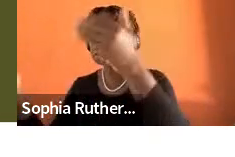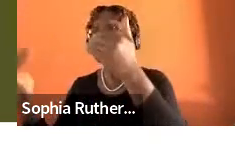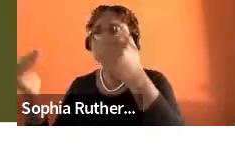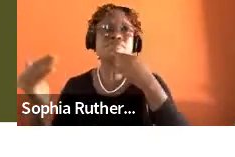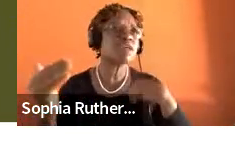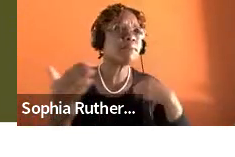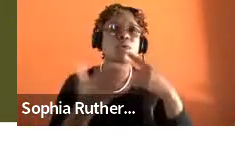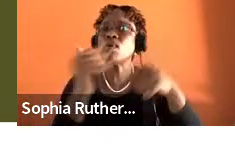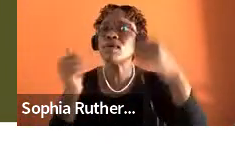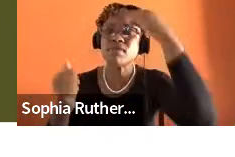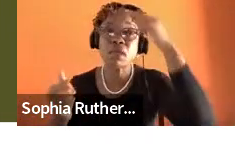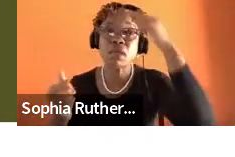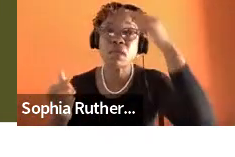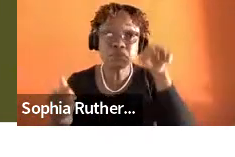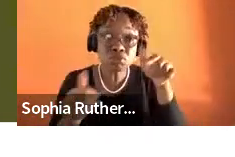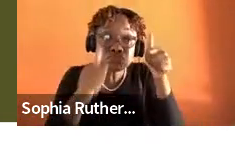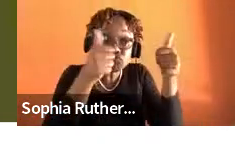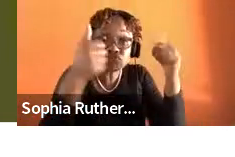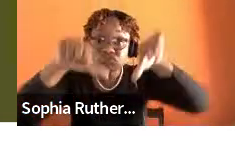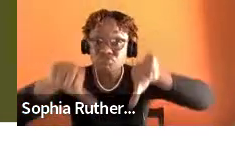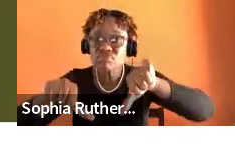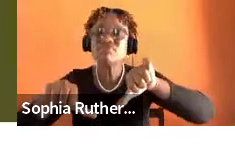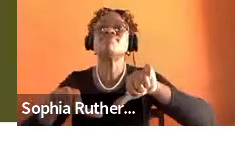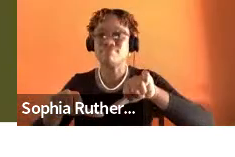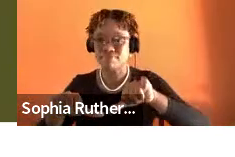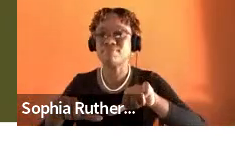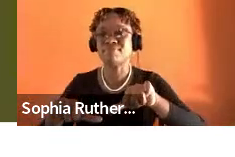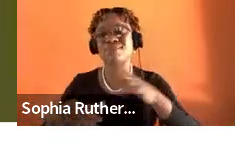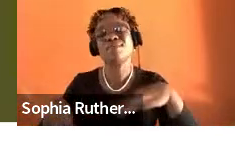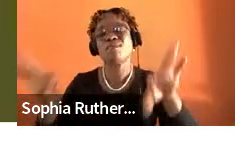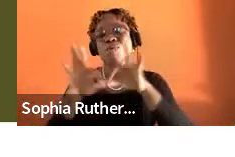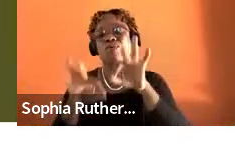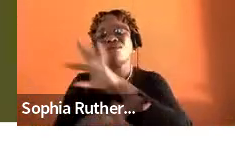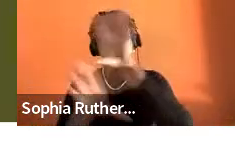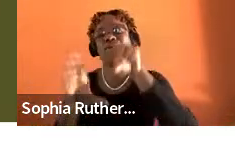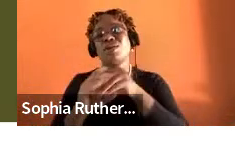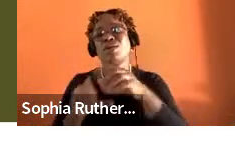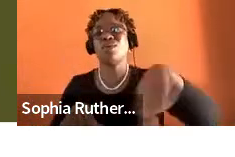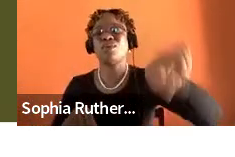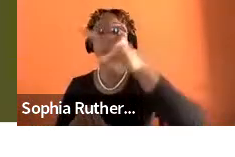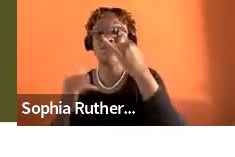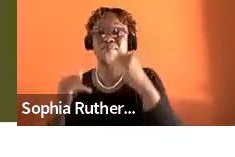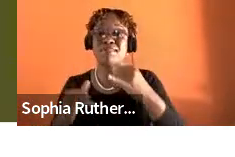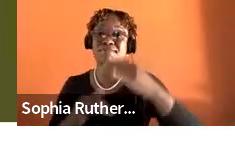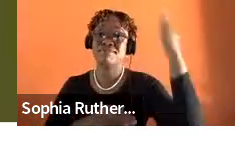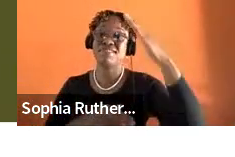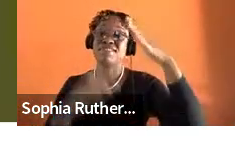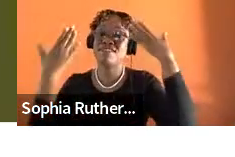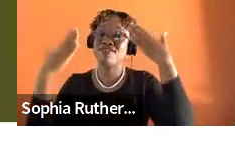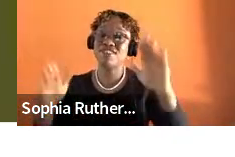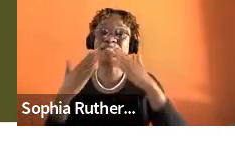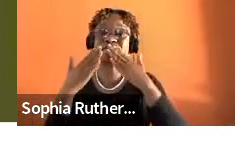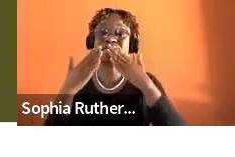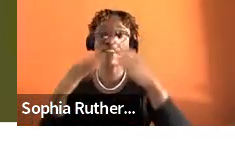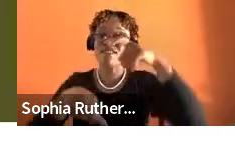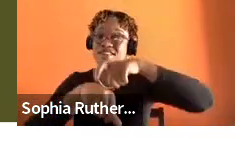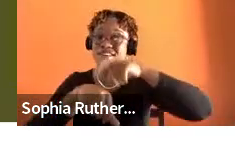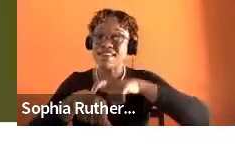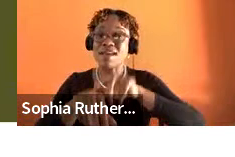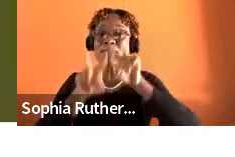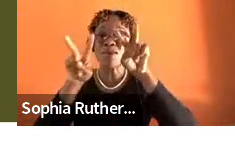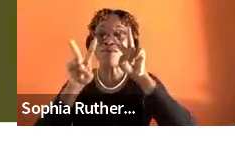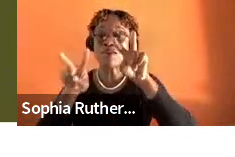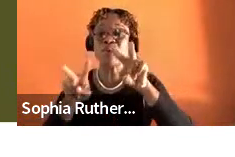meet their needs. And so that brings me to the end of my presentation. I thank you for your time, and I look forward to the question and comments. Thank